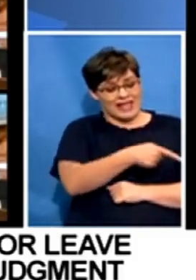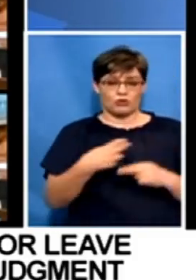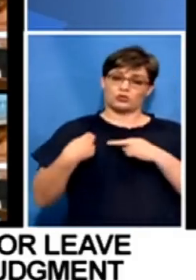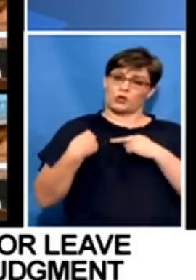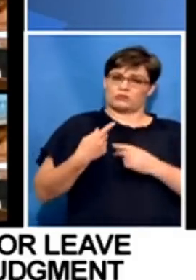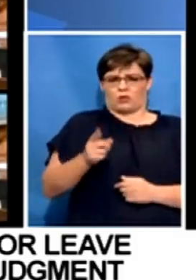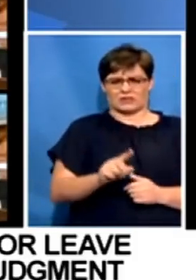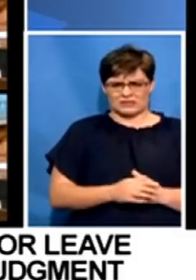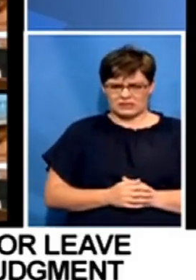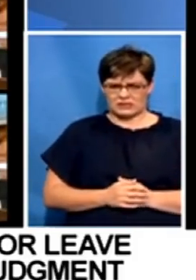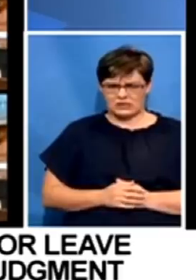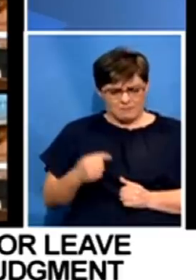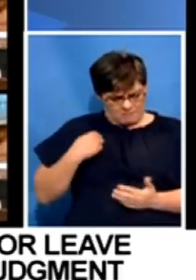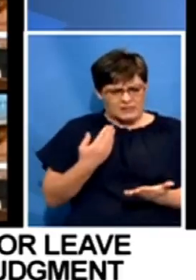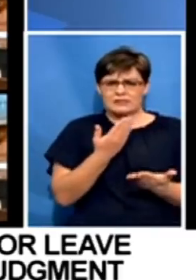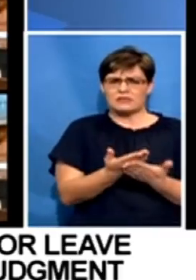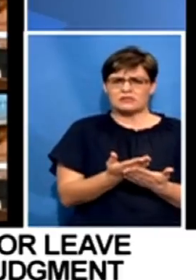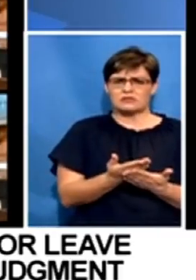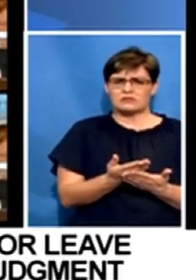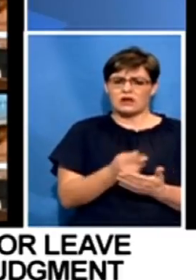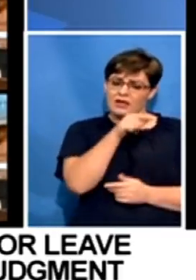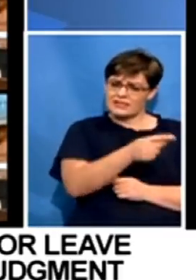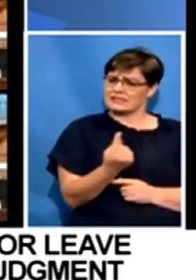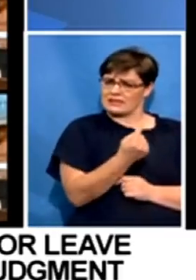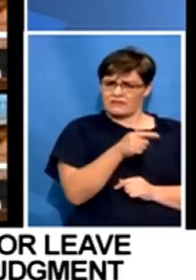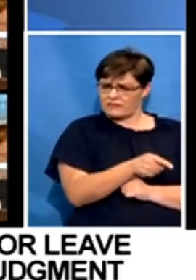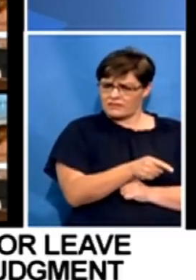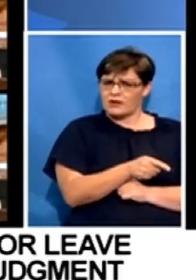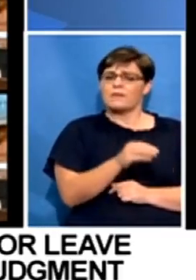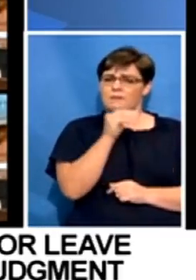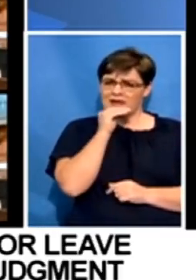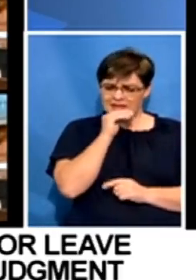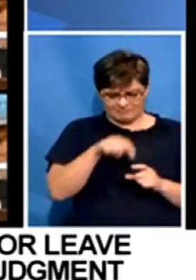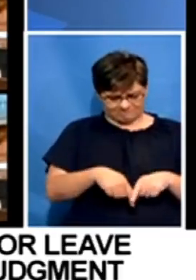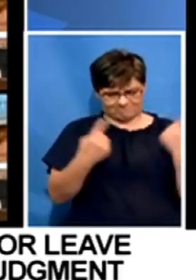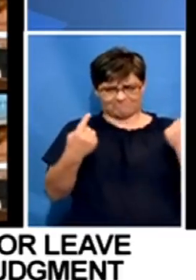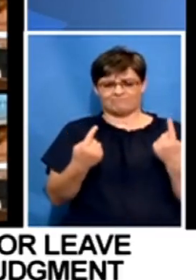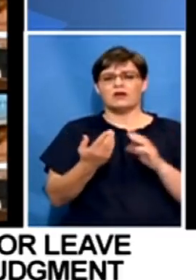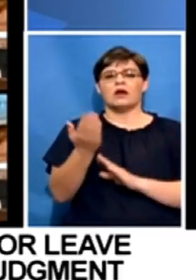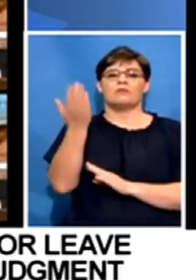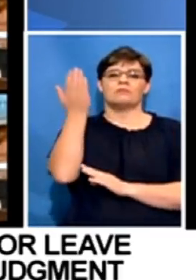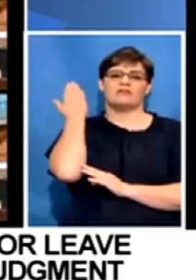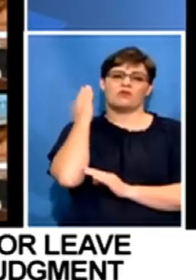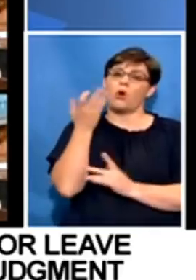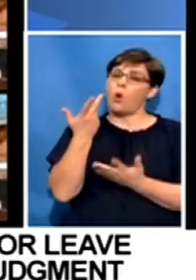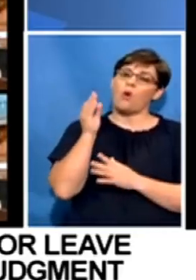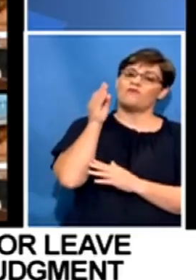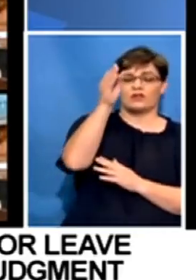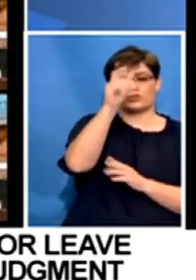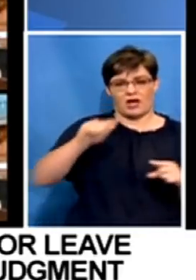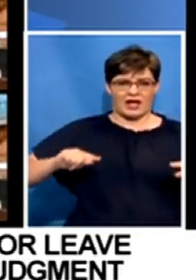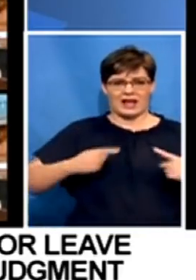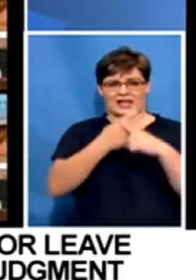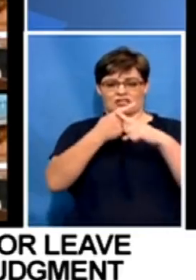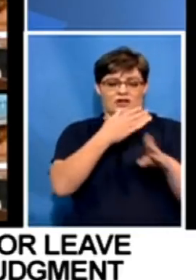on its own distinguishes this from any previous or future clashes between the two functionaries. It's